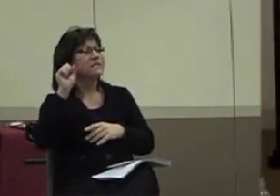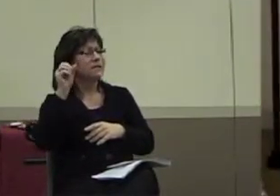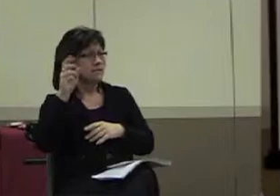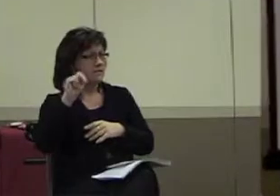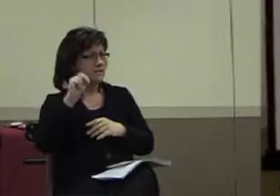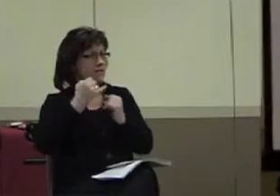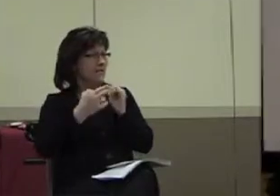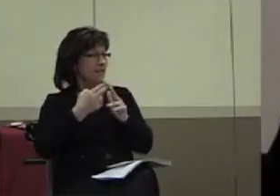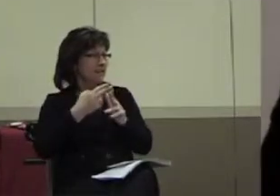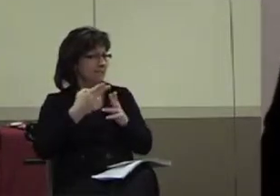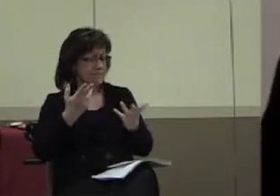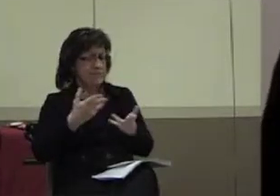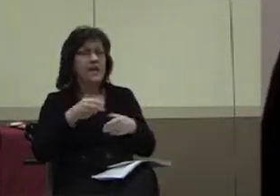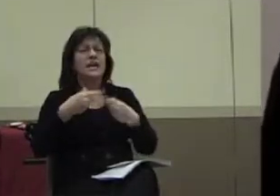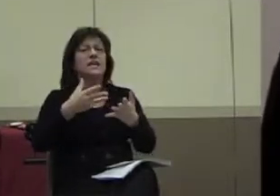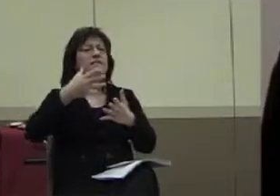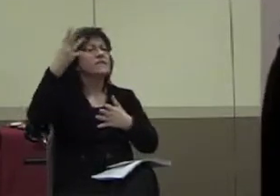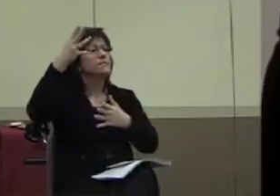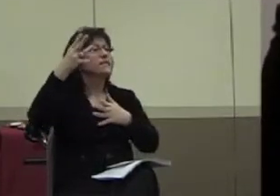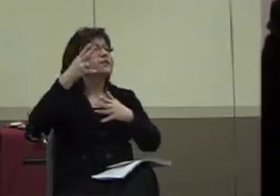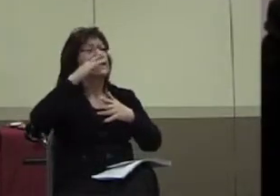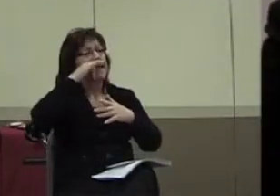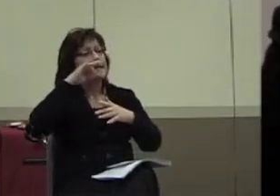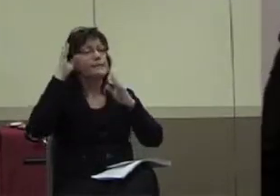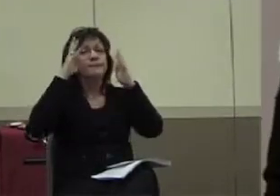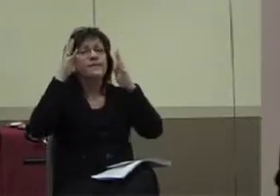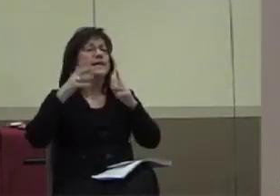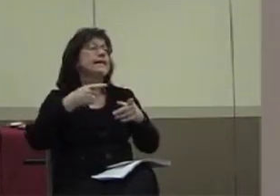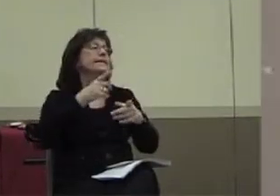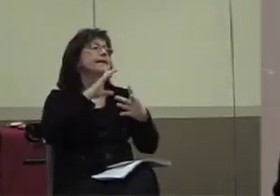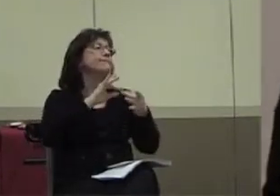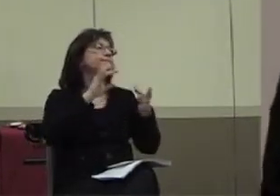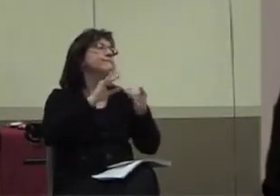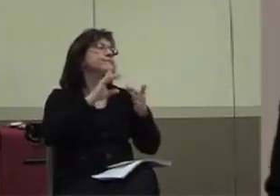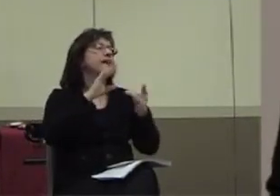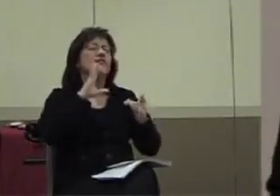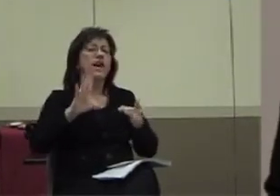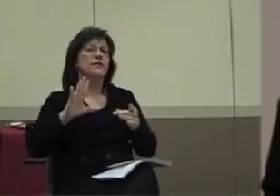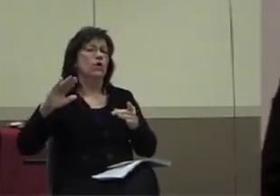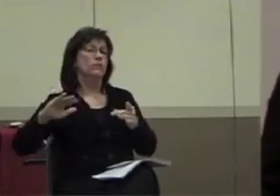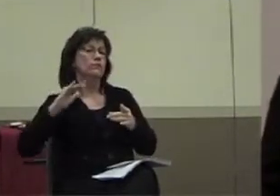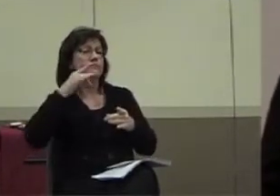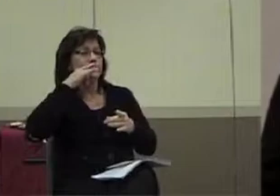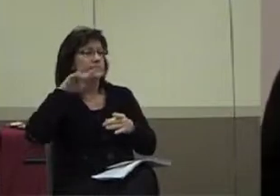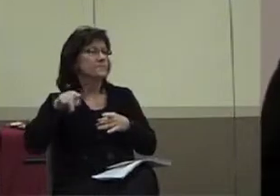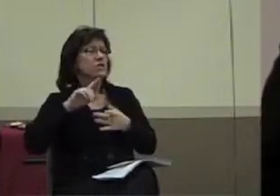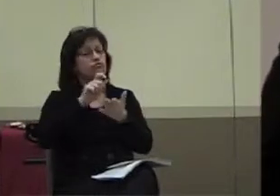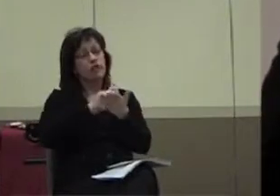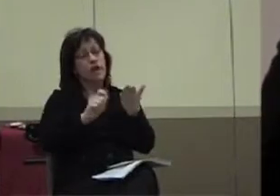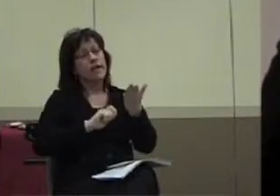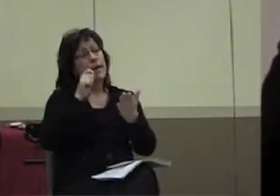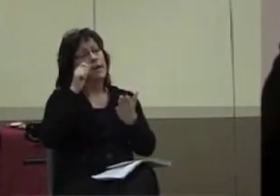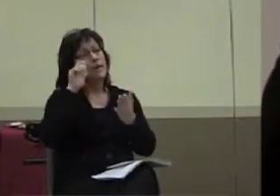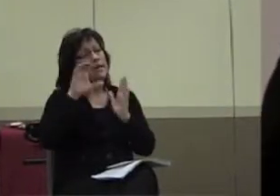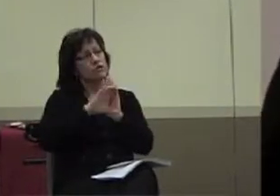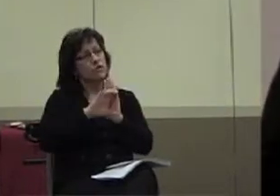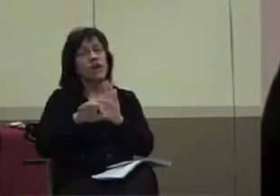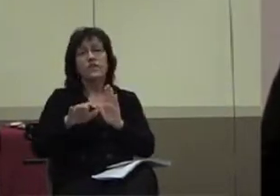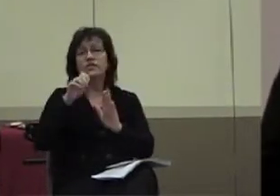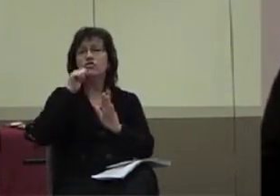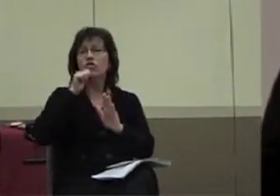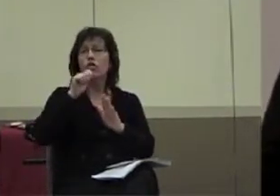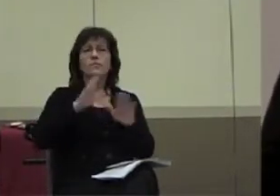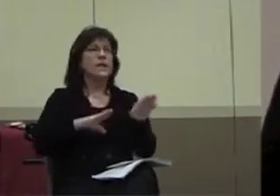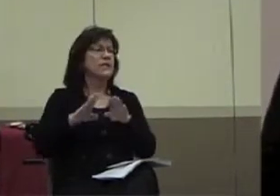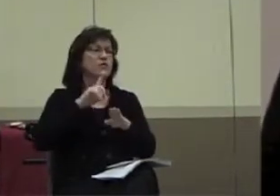and creativity, and he tells the story about a 5-year-old who's drawing a picture, and typically this little girl's behavior has